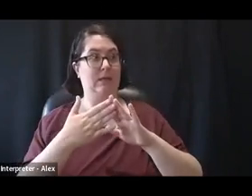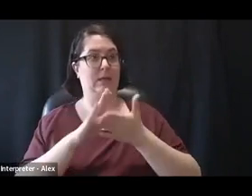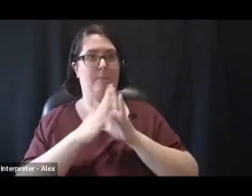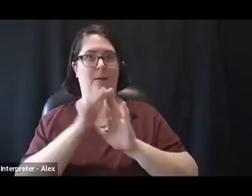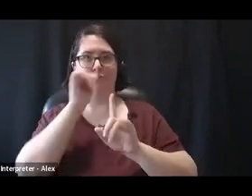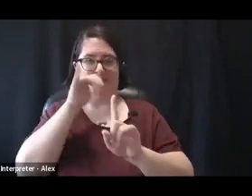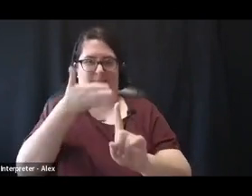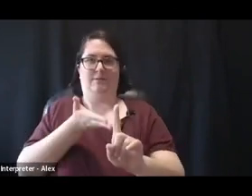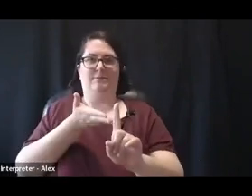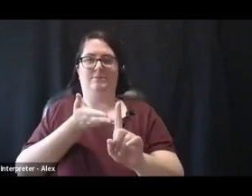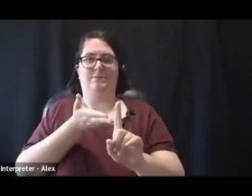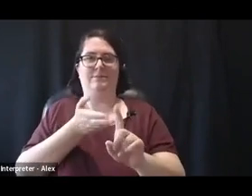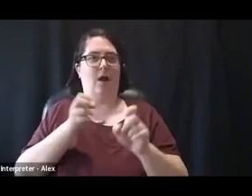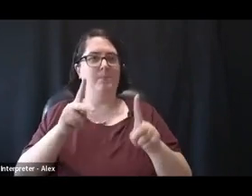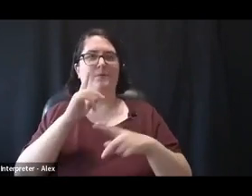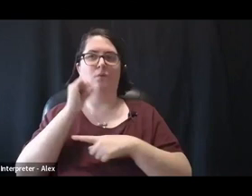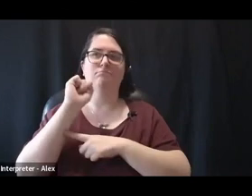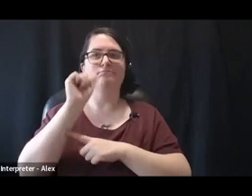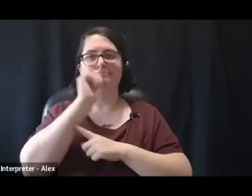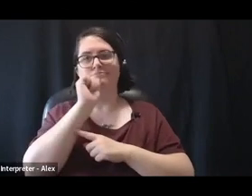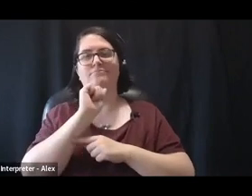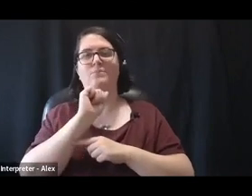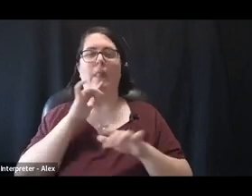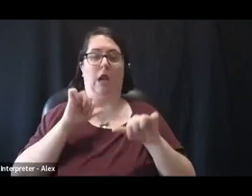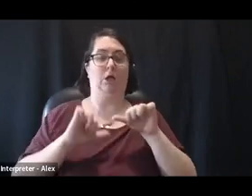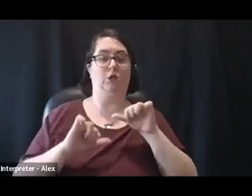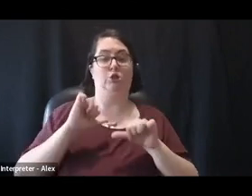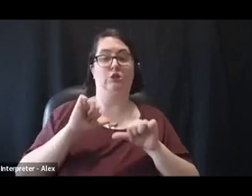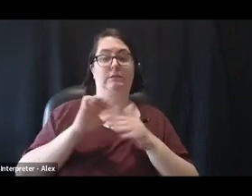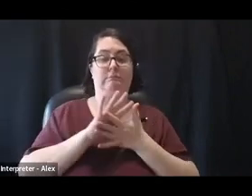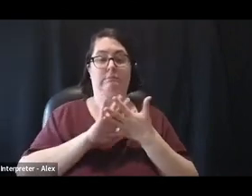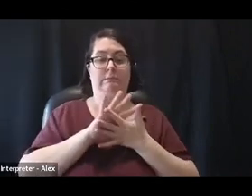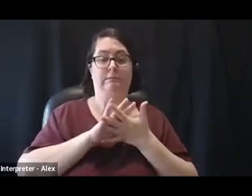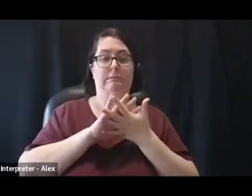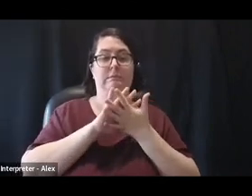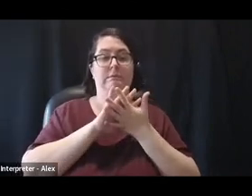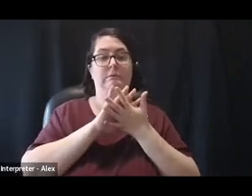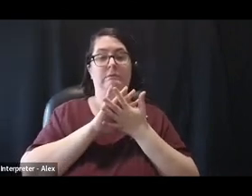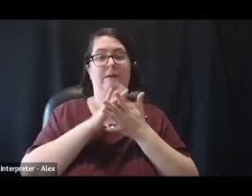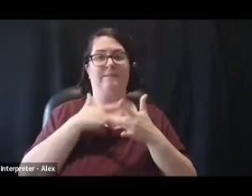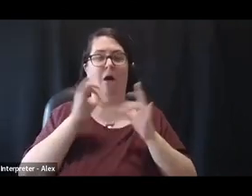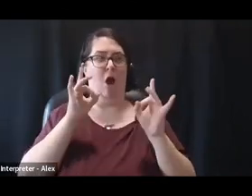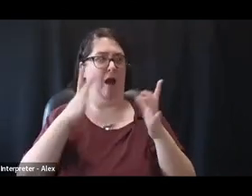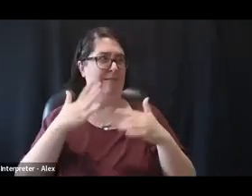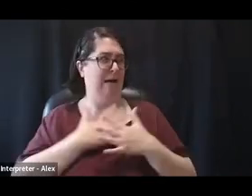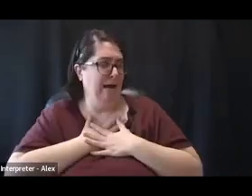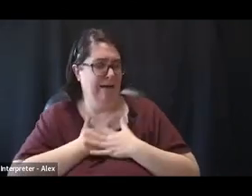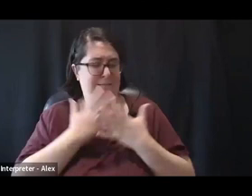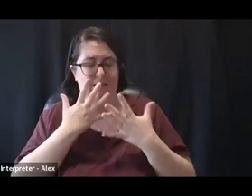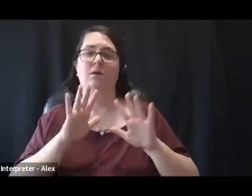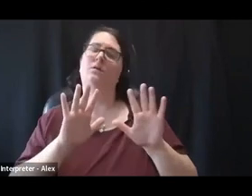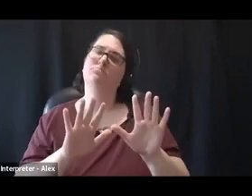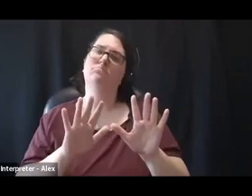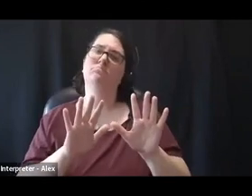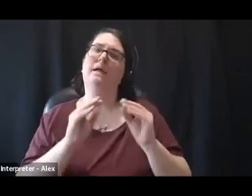It's this opportunity for resilience. So that uncertainty is not something that needs to be so devastating. It is something that we have